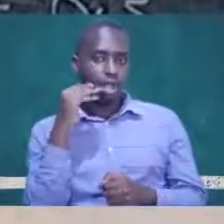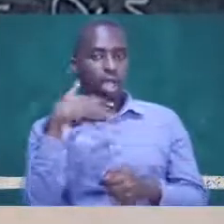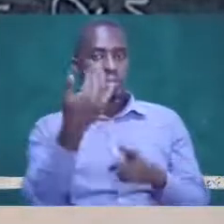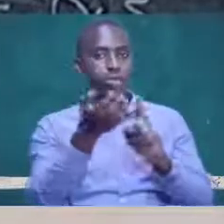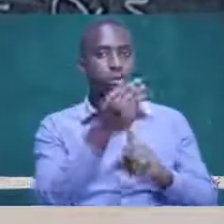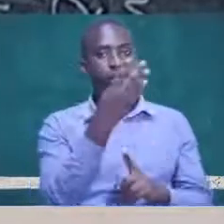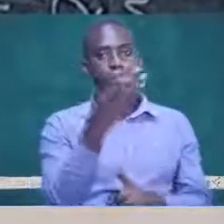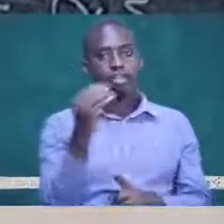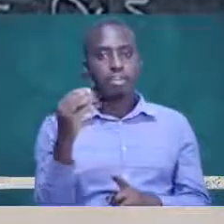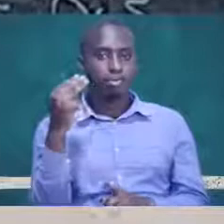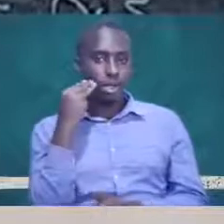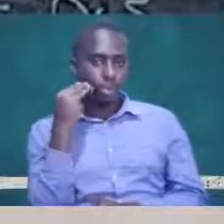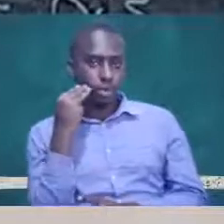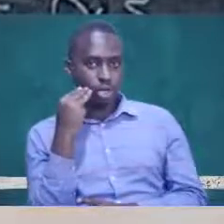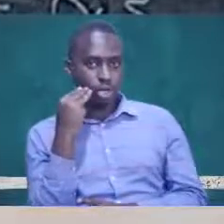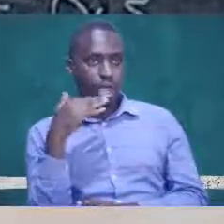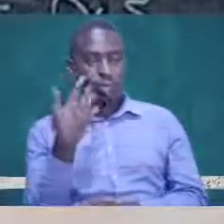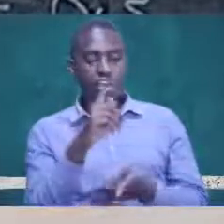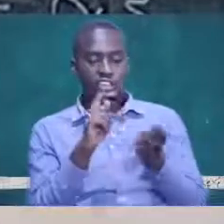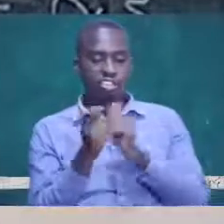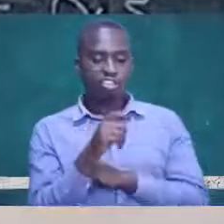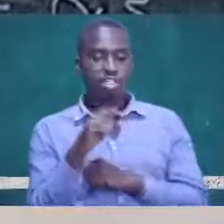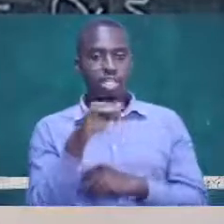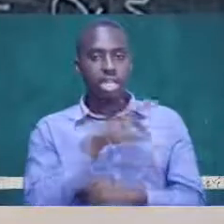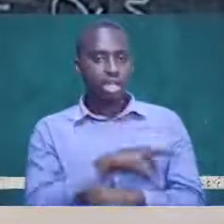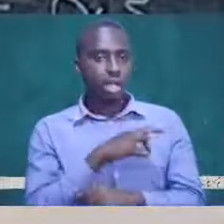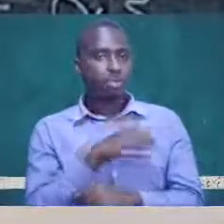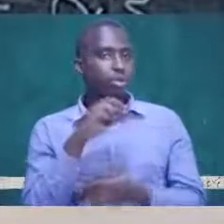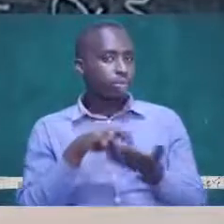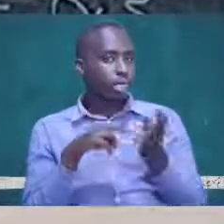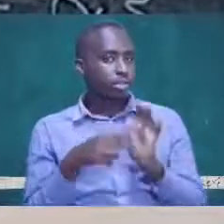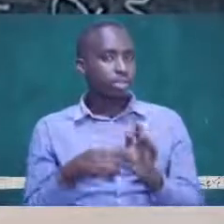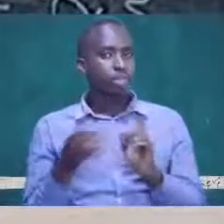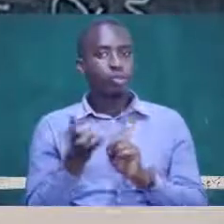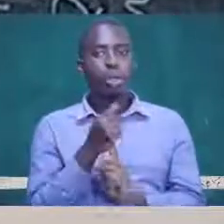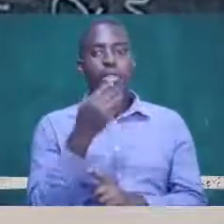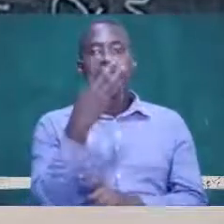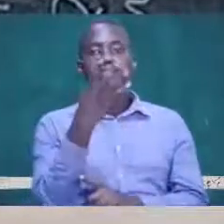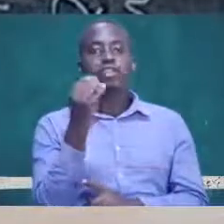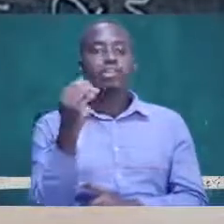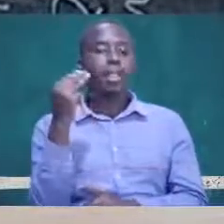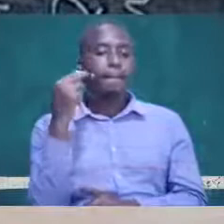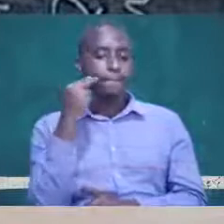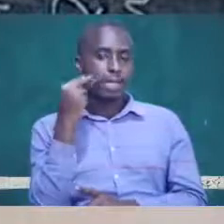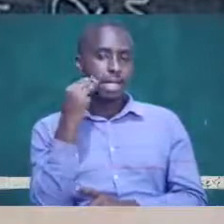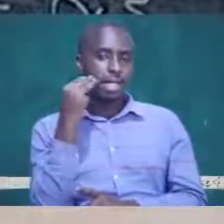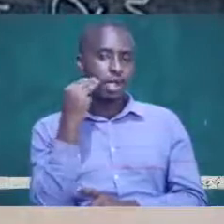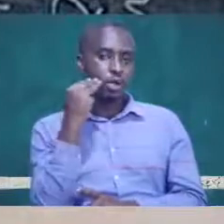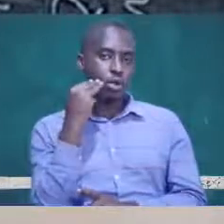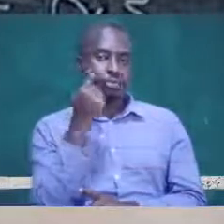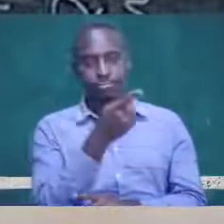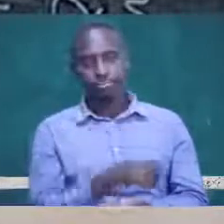our change in income, the change in income is 40 million. That is our change in